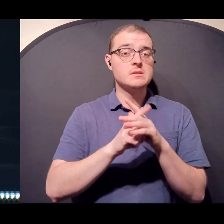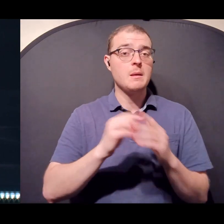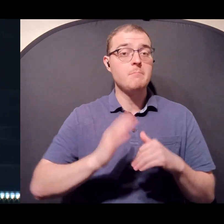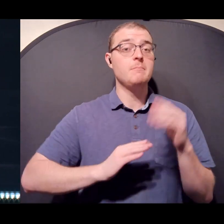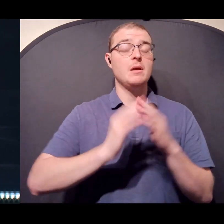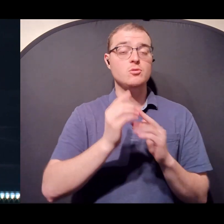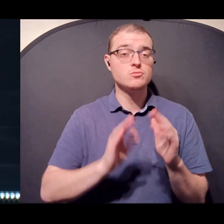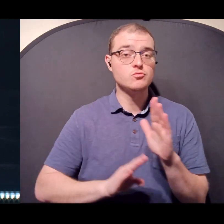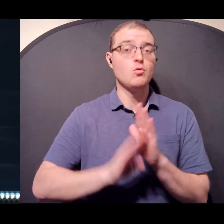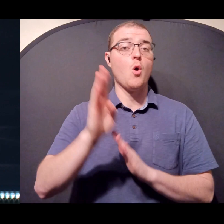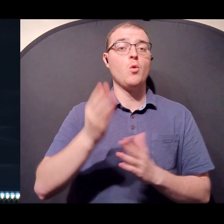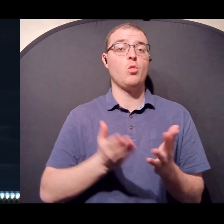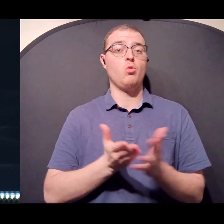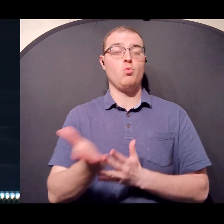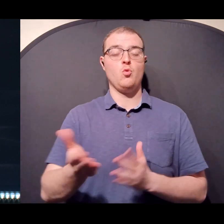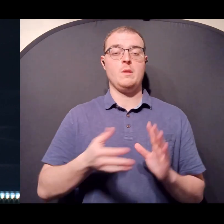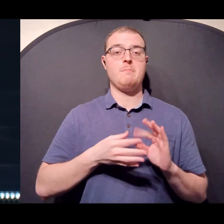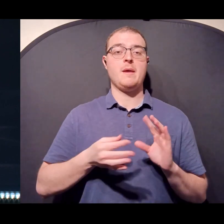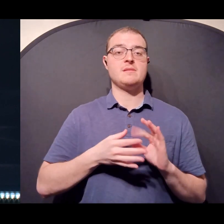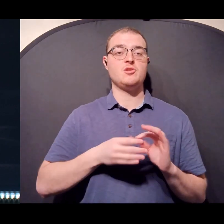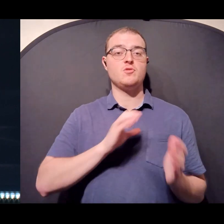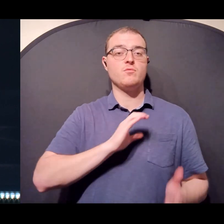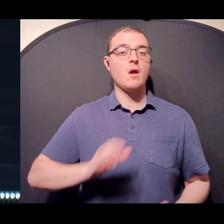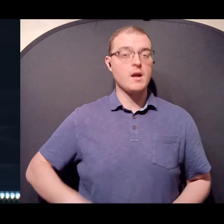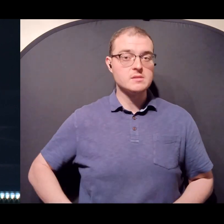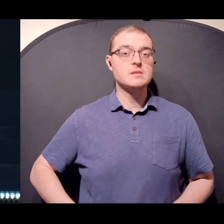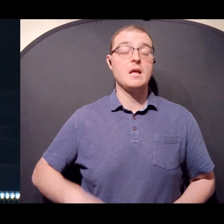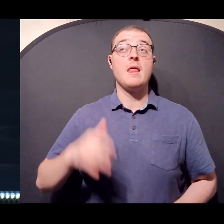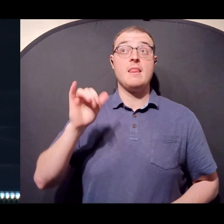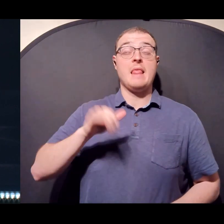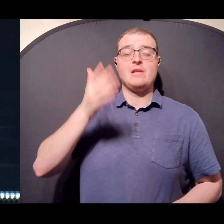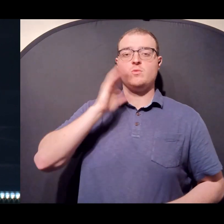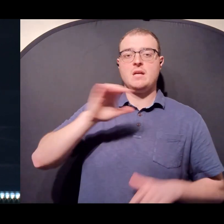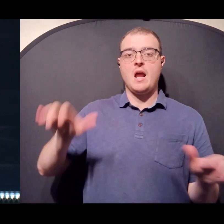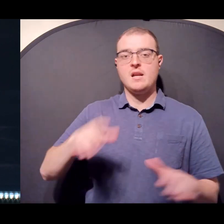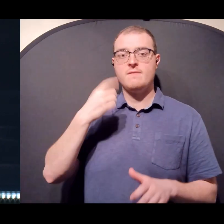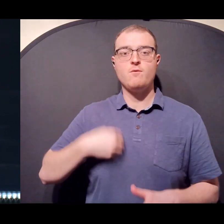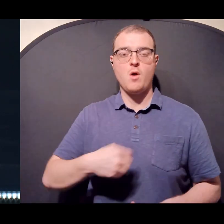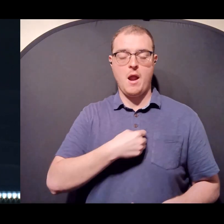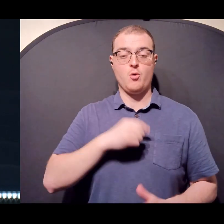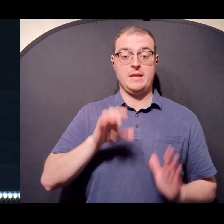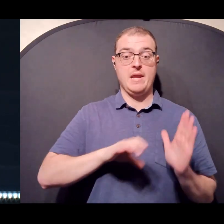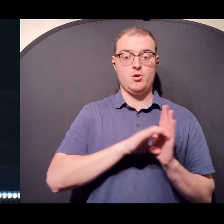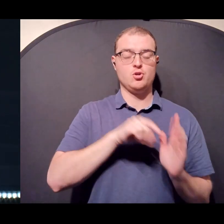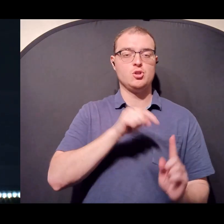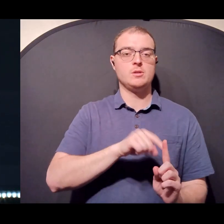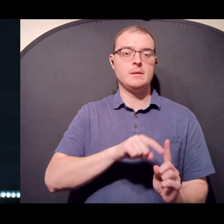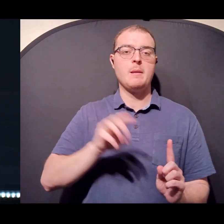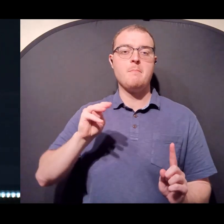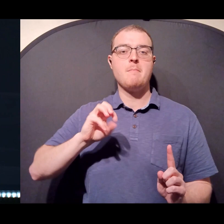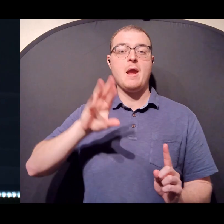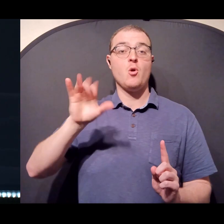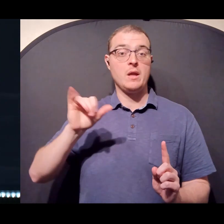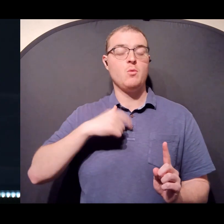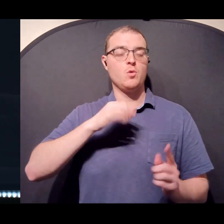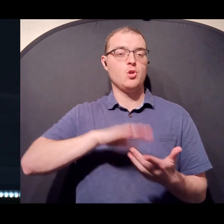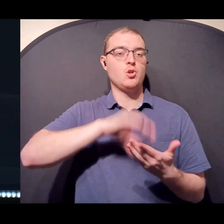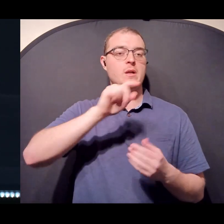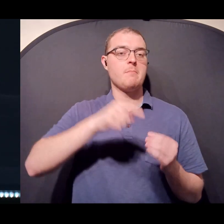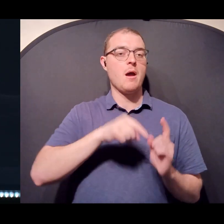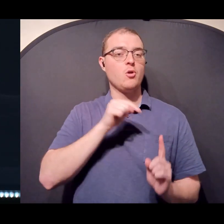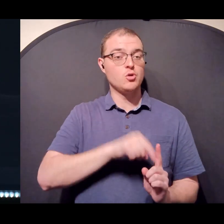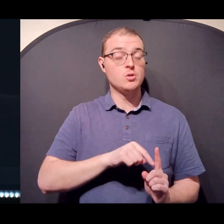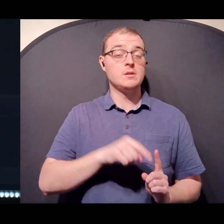and it grows by hearing the message, and the message is heard through the word of Christ. And that's what God does for our character that we're learning about today. That's what God does for